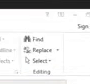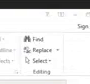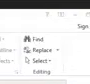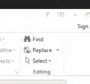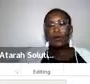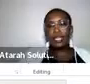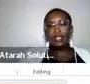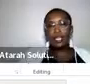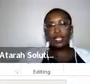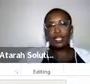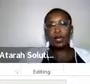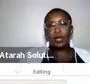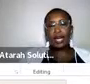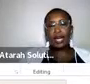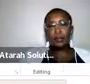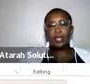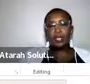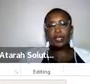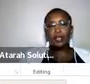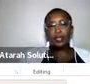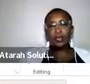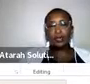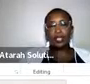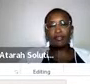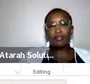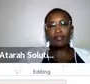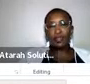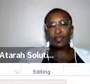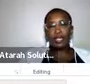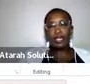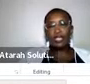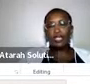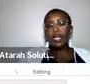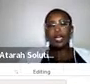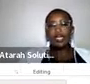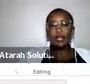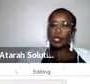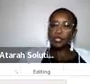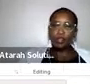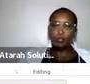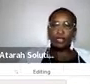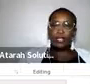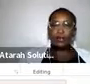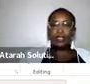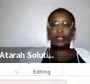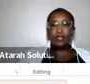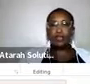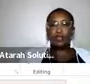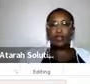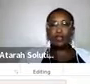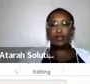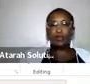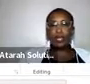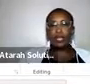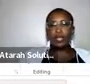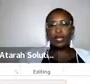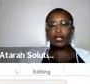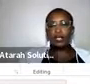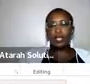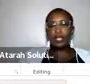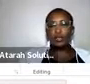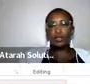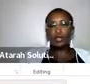which provides a training on LMS, and they also deliver virtual trainings. And they also have partnered with Atara Solutions to